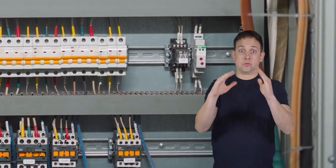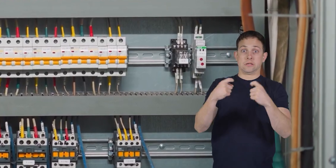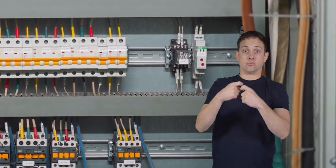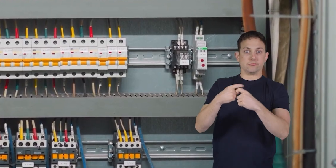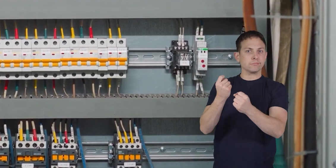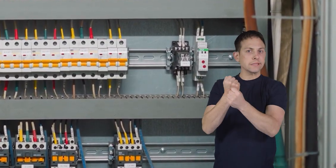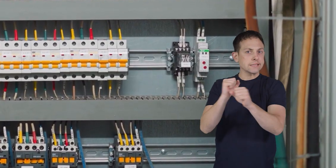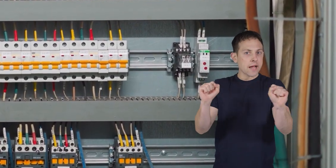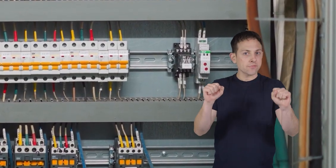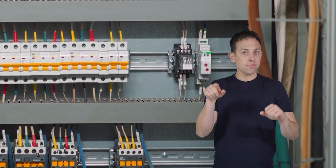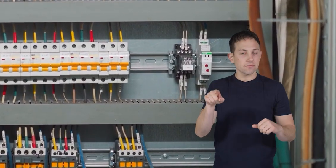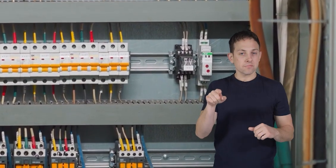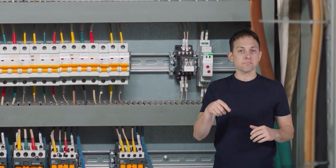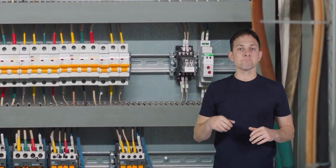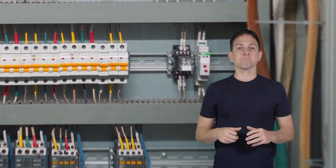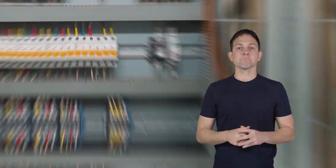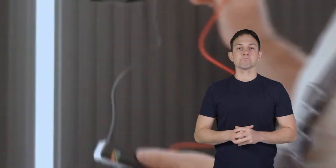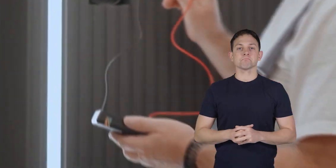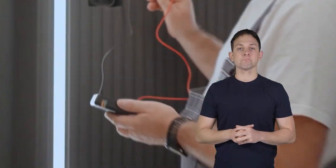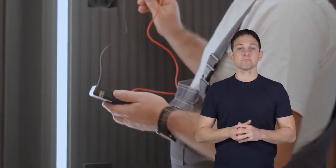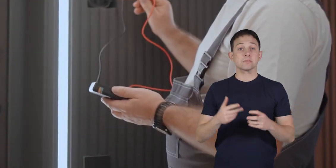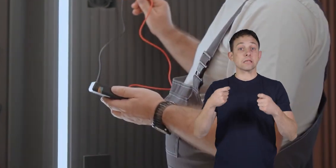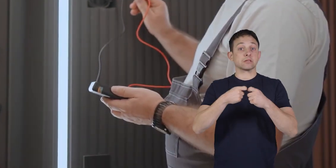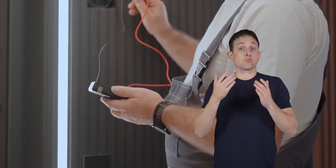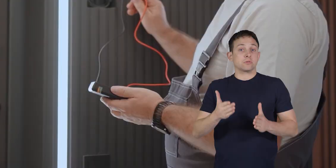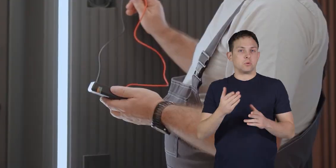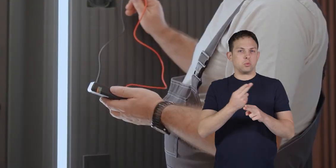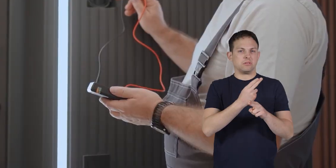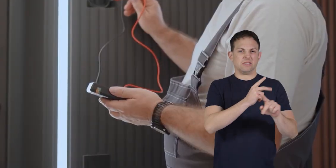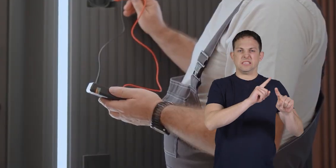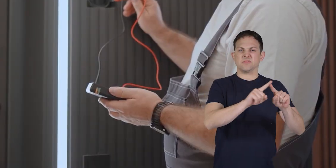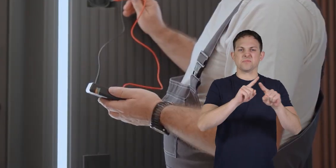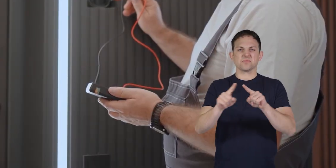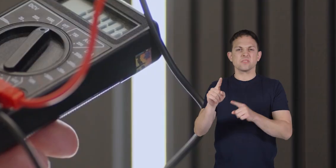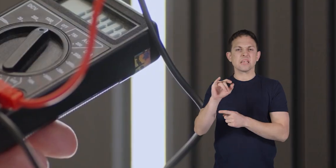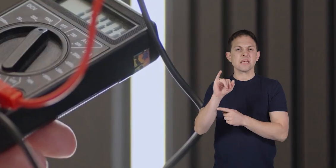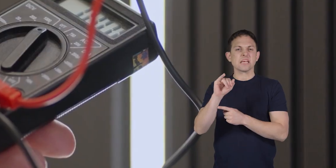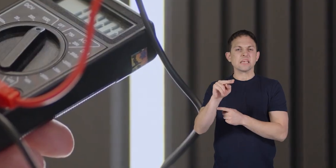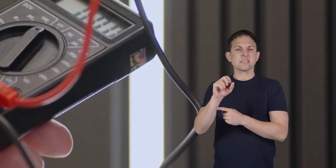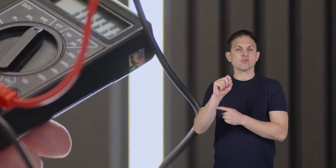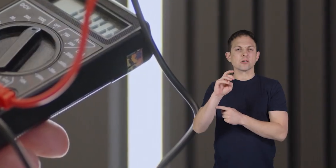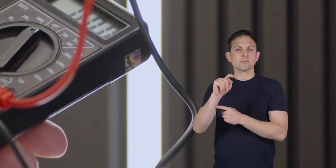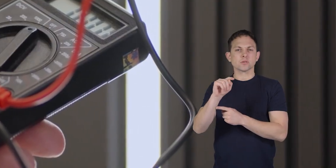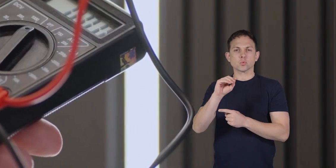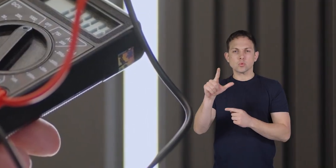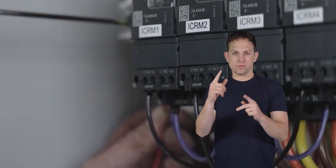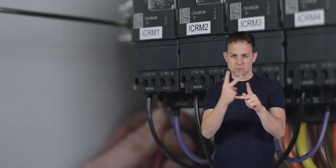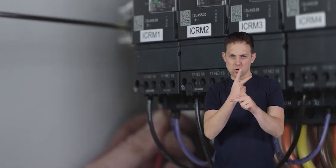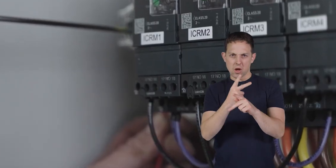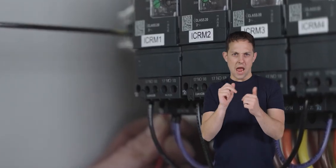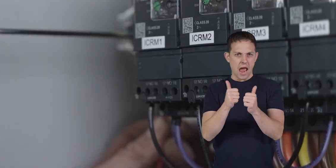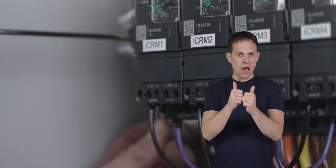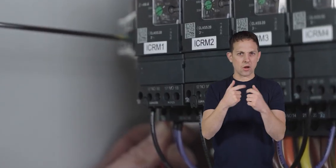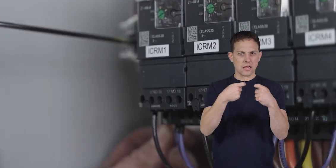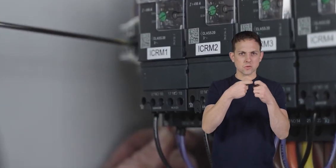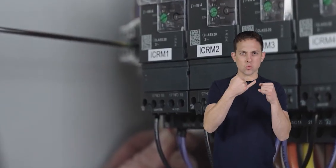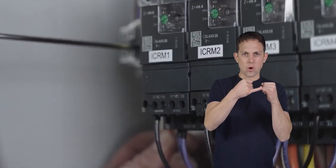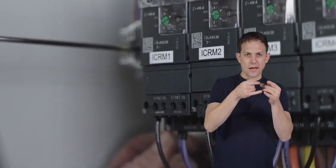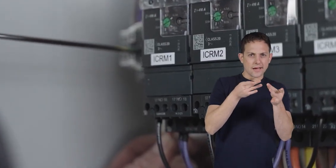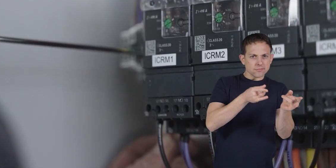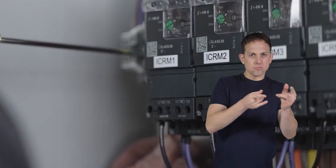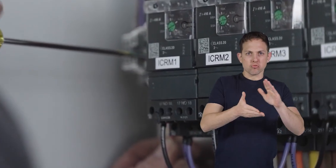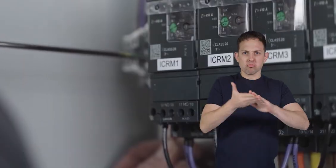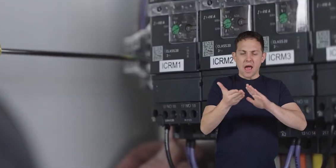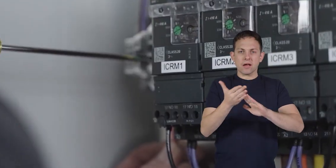house's electricity is safe. Electricians use different instruments to test and figure out how to run